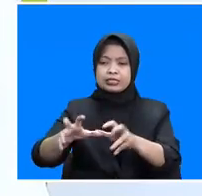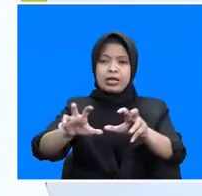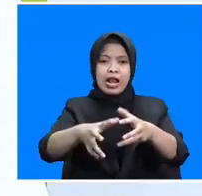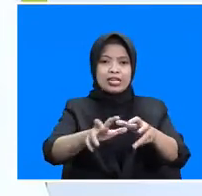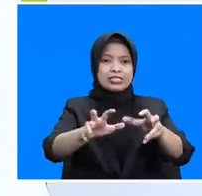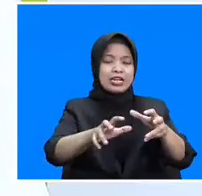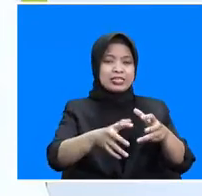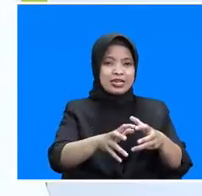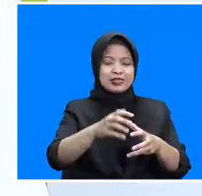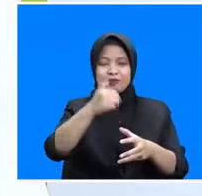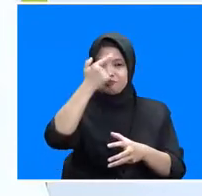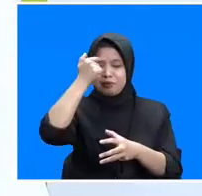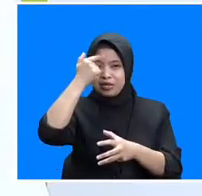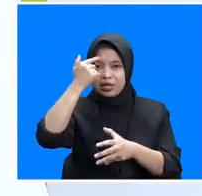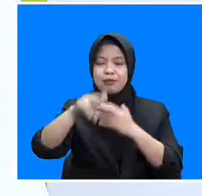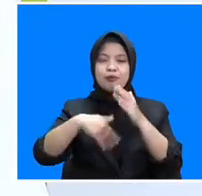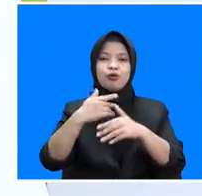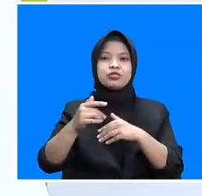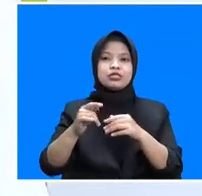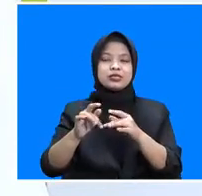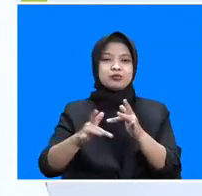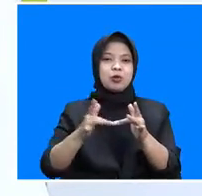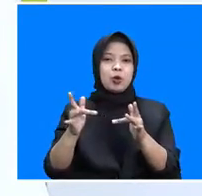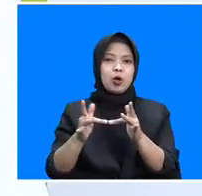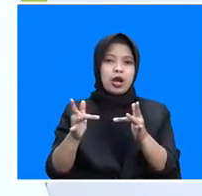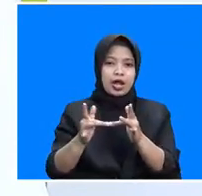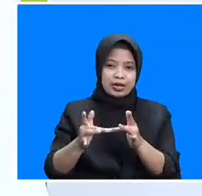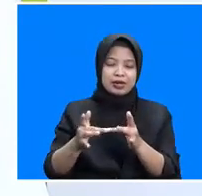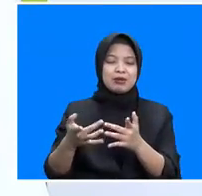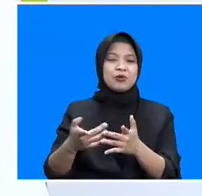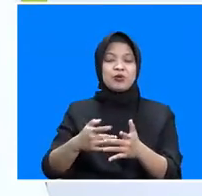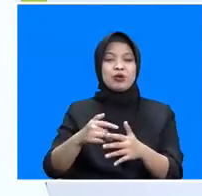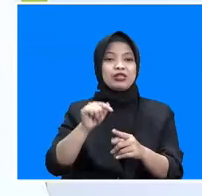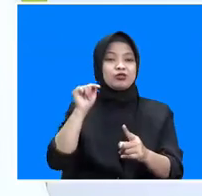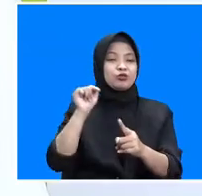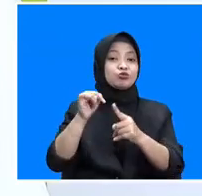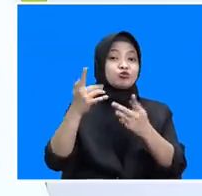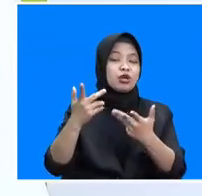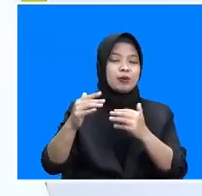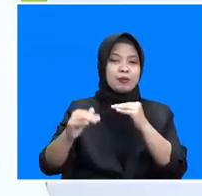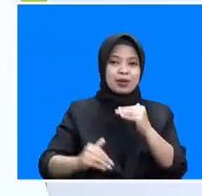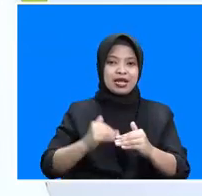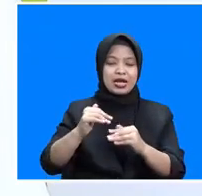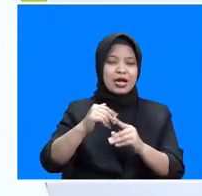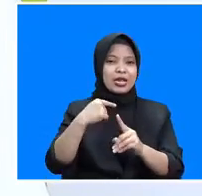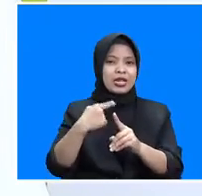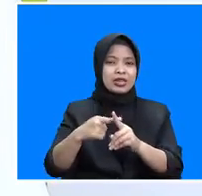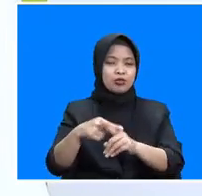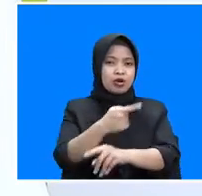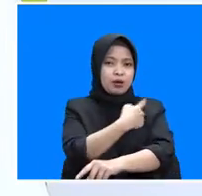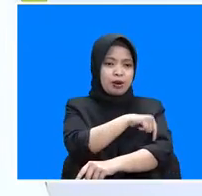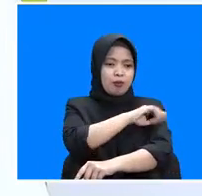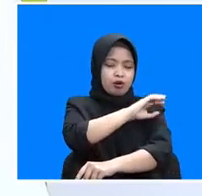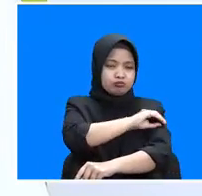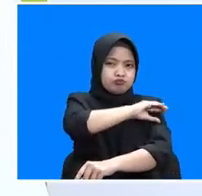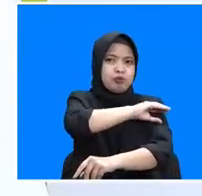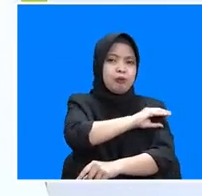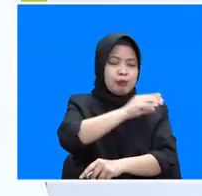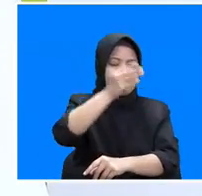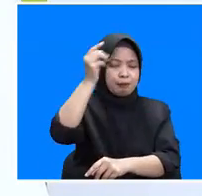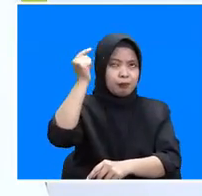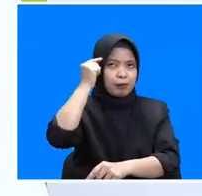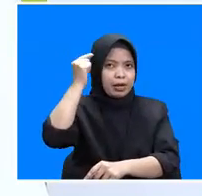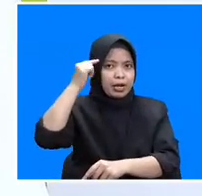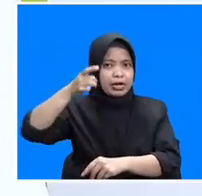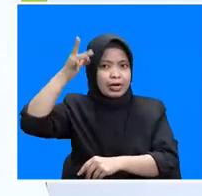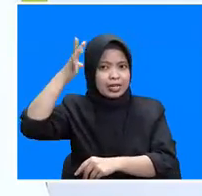about improving the basic literacy, numeracy and critical thinking skills yeah. of the primary school kids here. And I